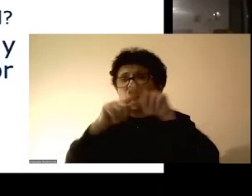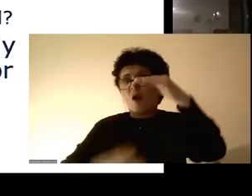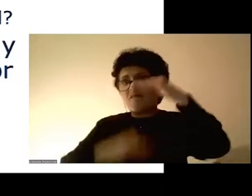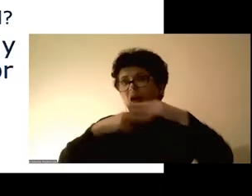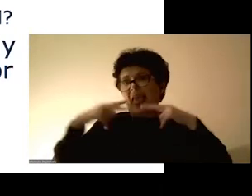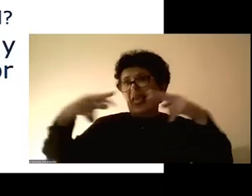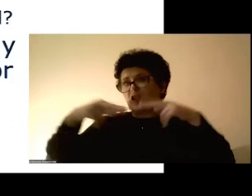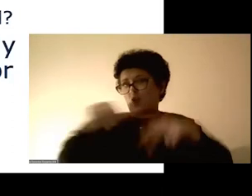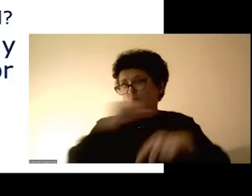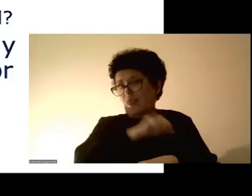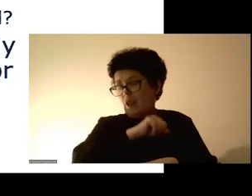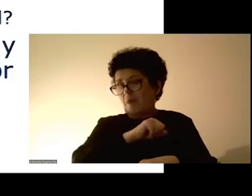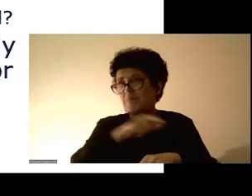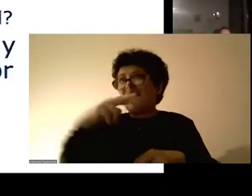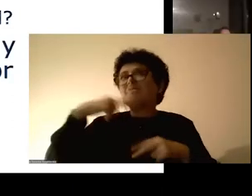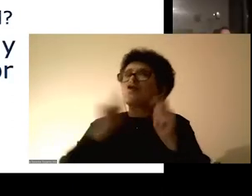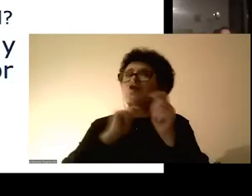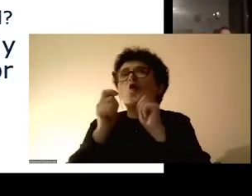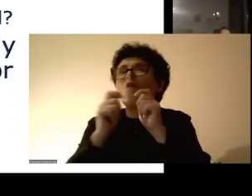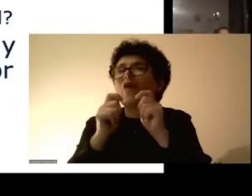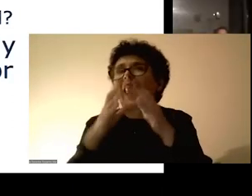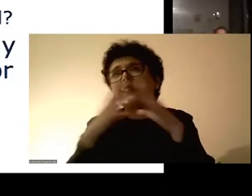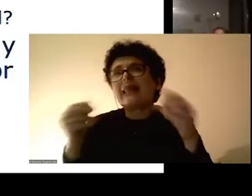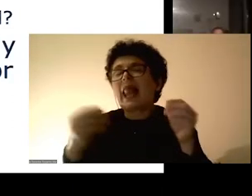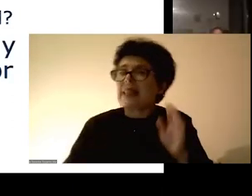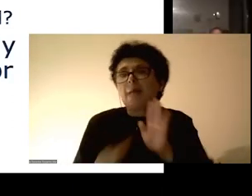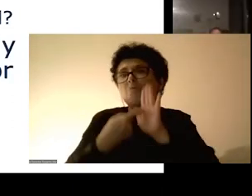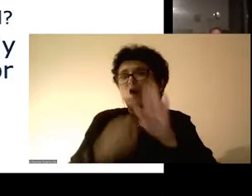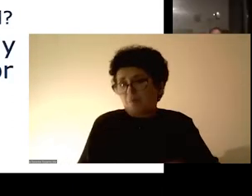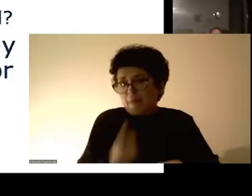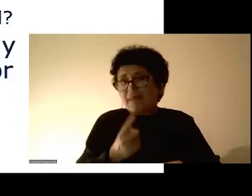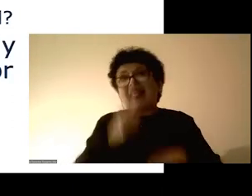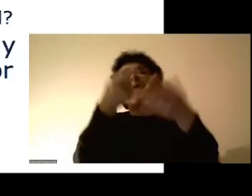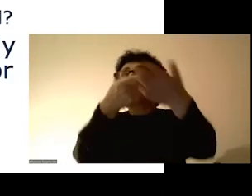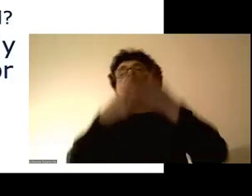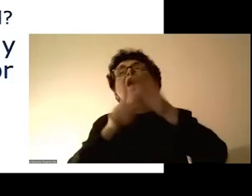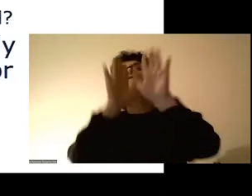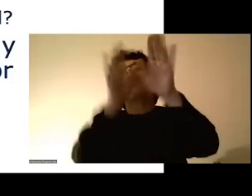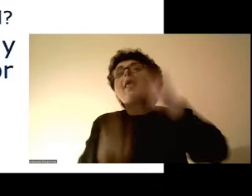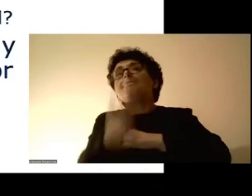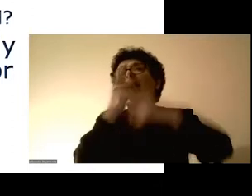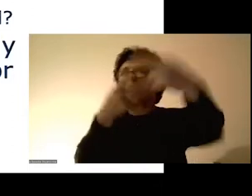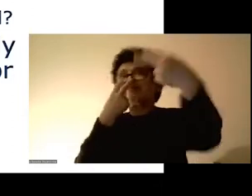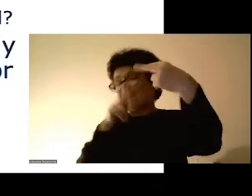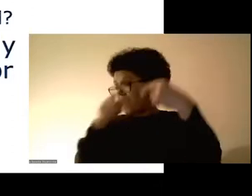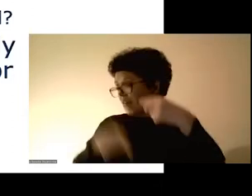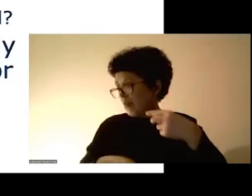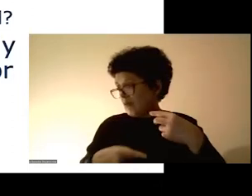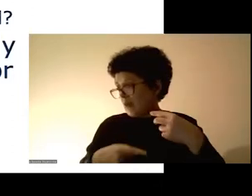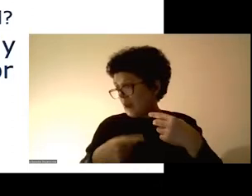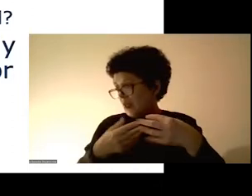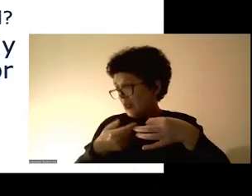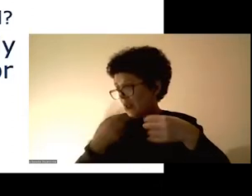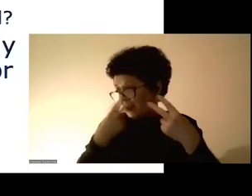Let's show penises. But they did not make any agreements. So is this okay or not okay?